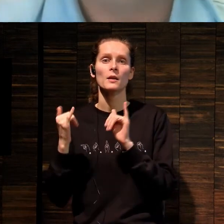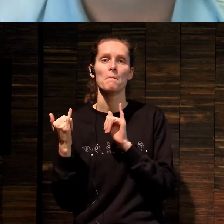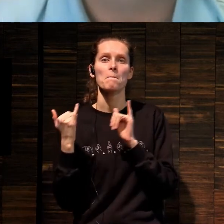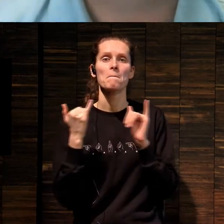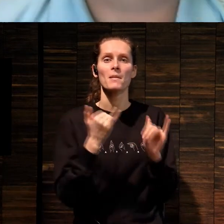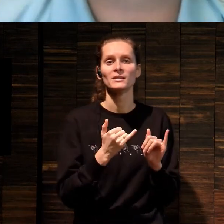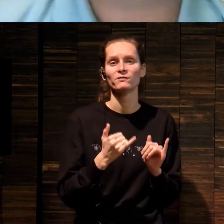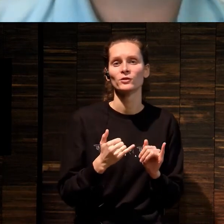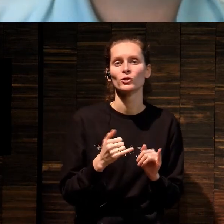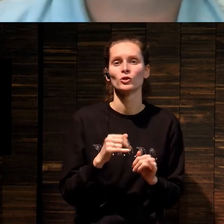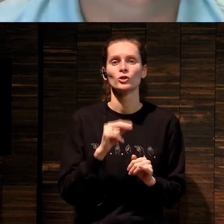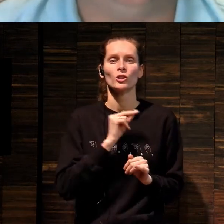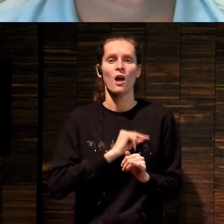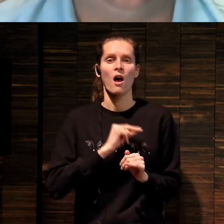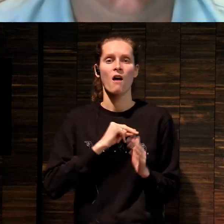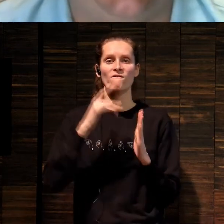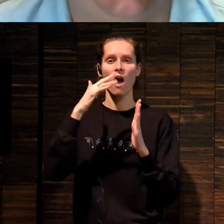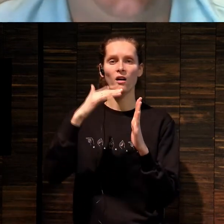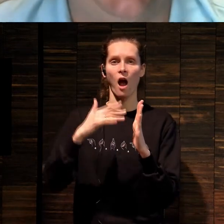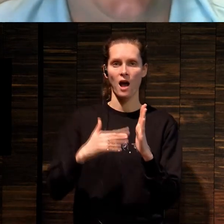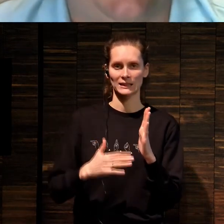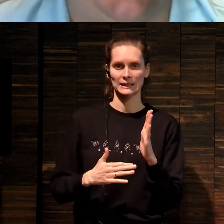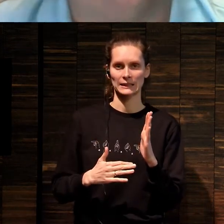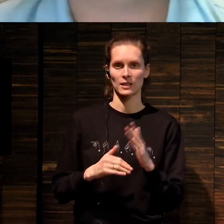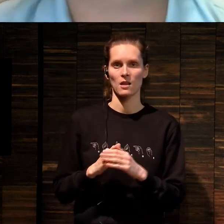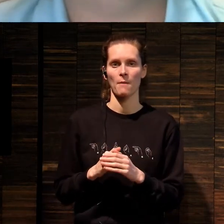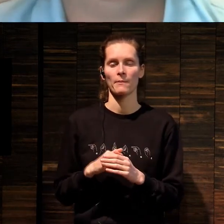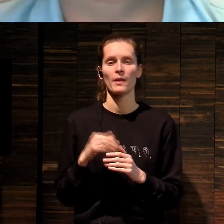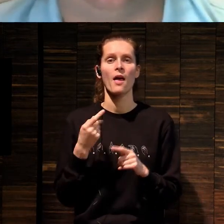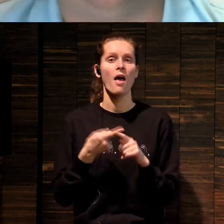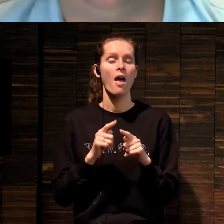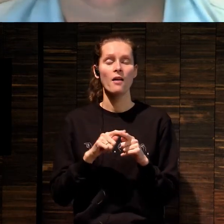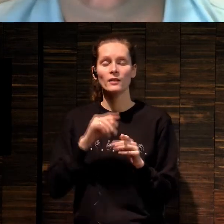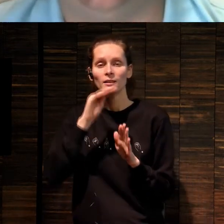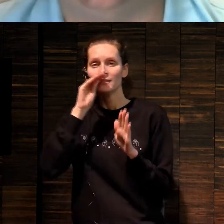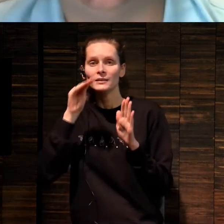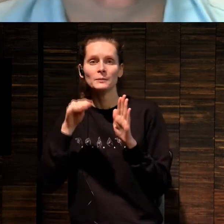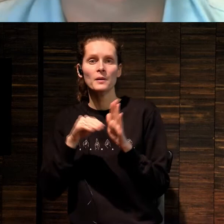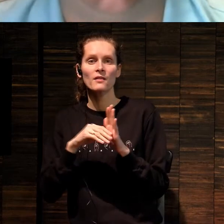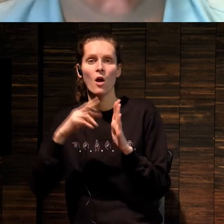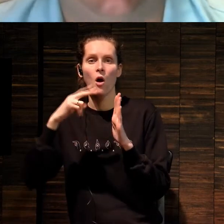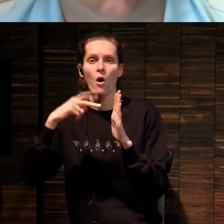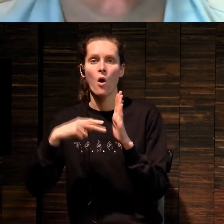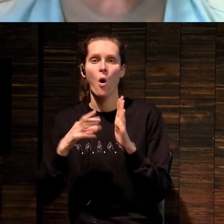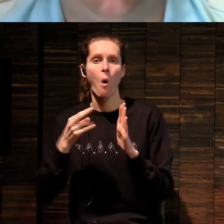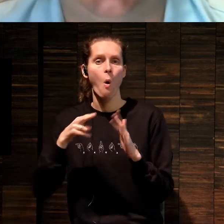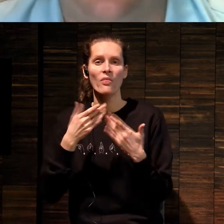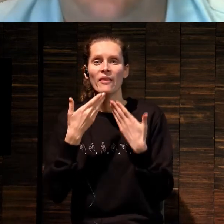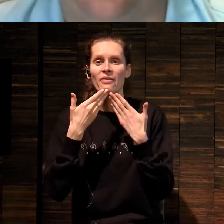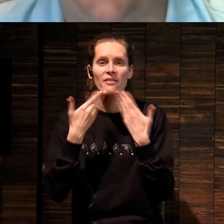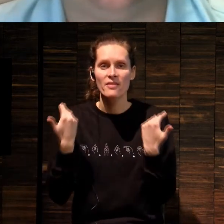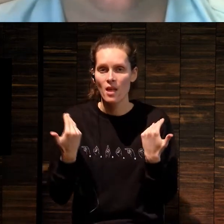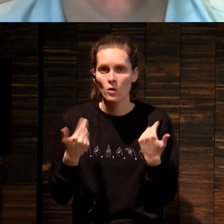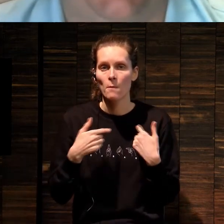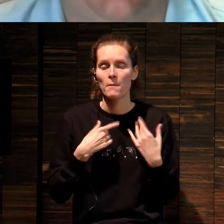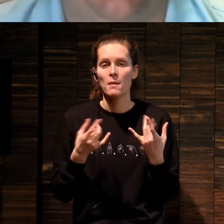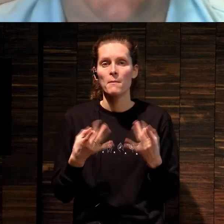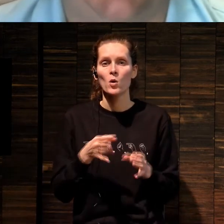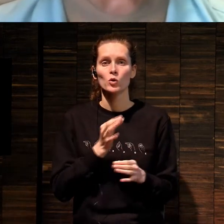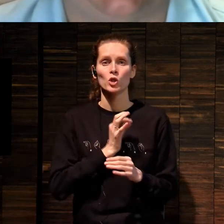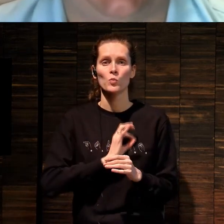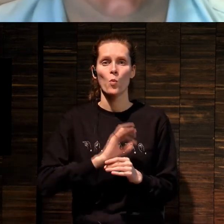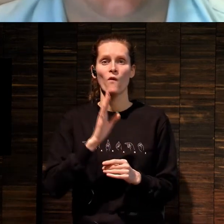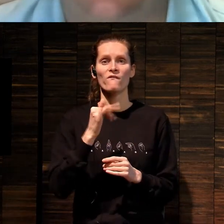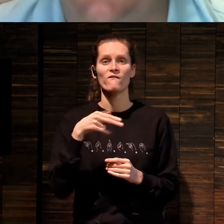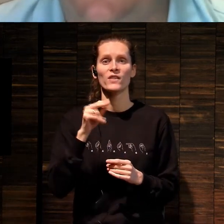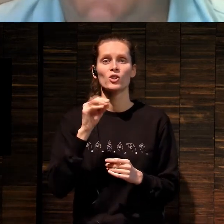see, we applied the widget and then we got a 4% jump in sales. So what could have been the cause